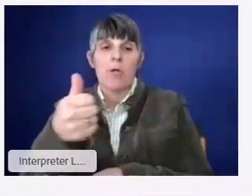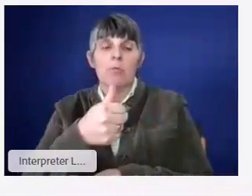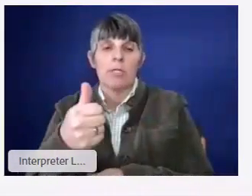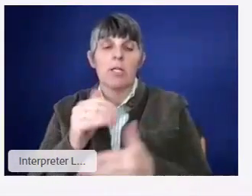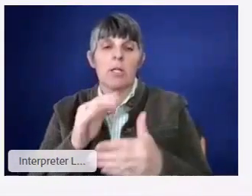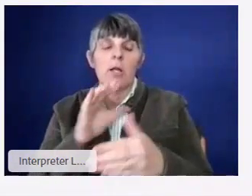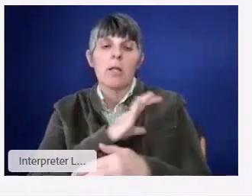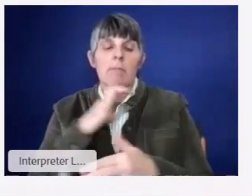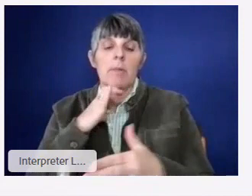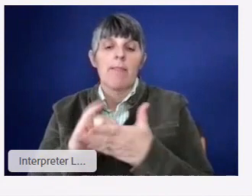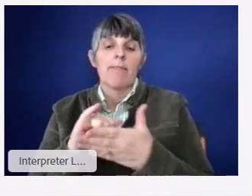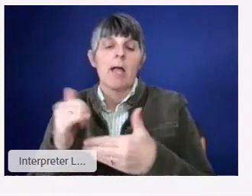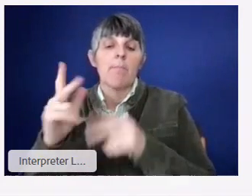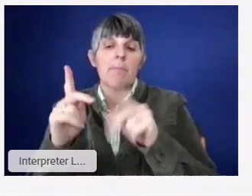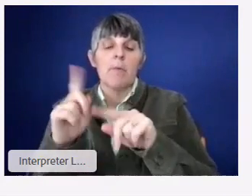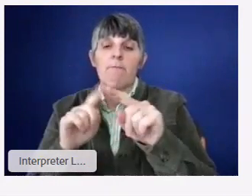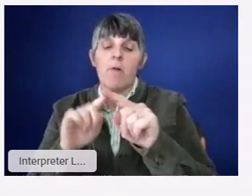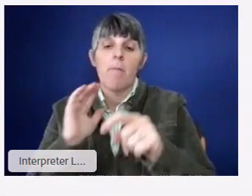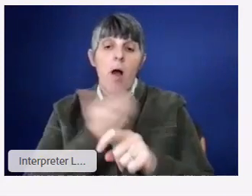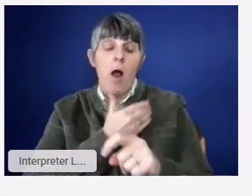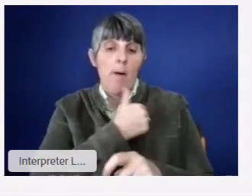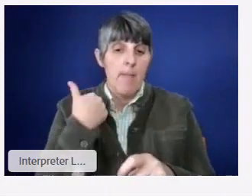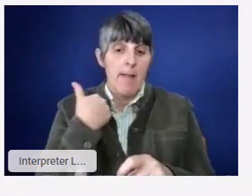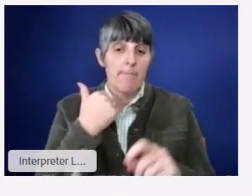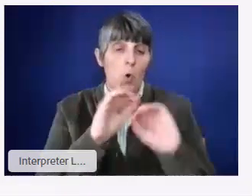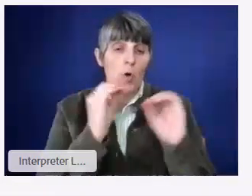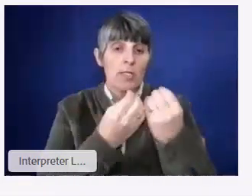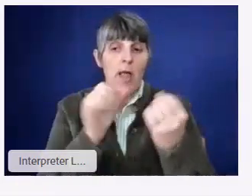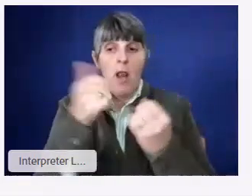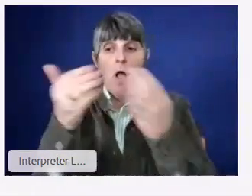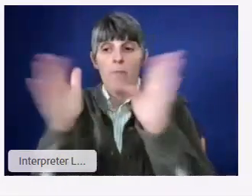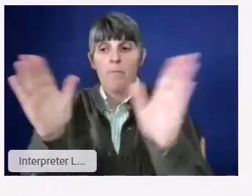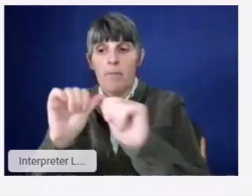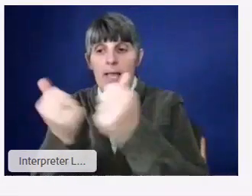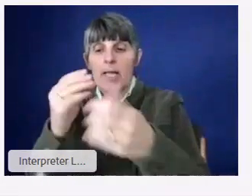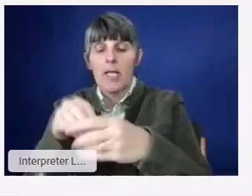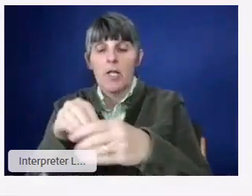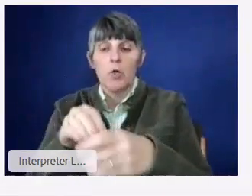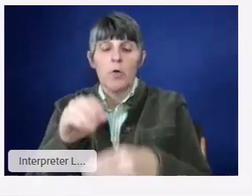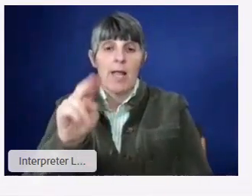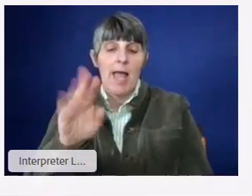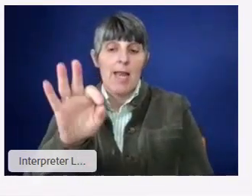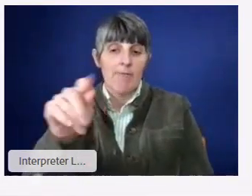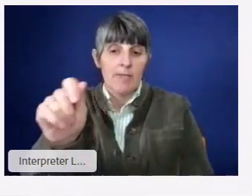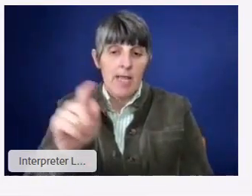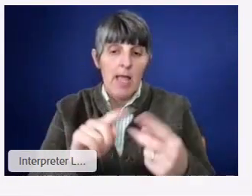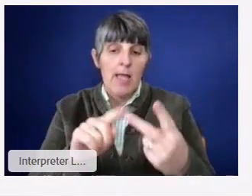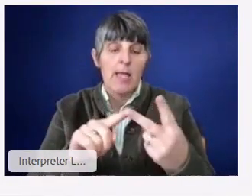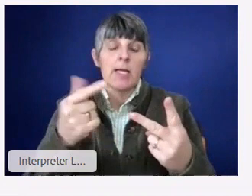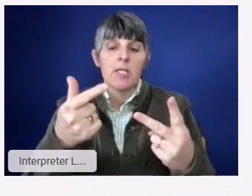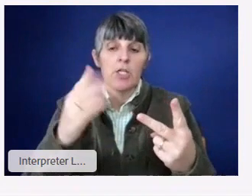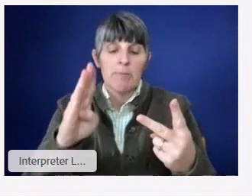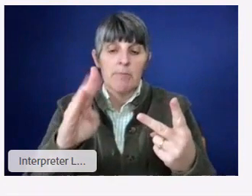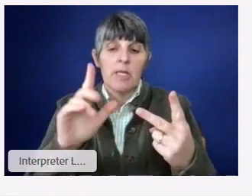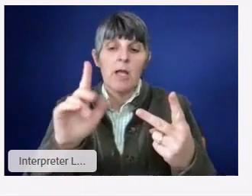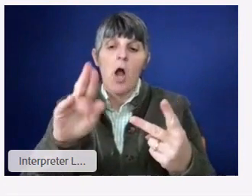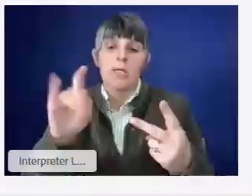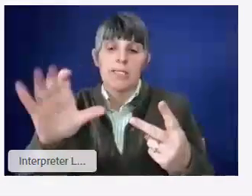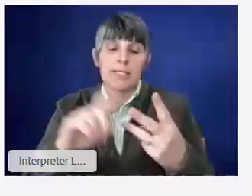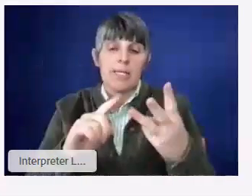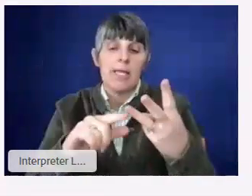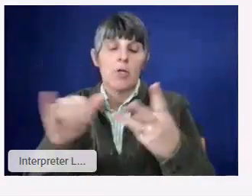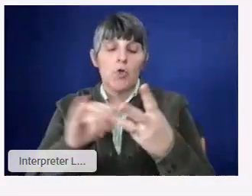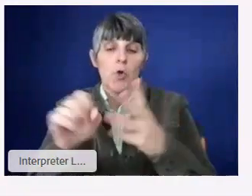has representation from our member organizations and public agencies, including NFTA, GBNRTC, and New York State Department of